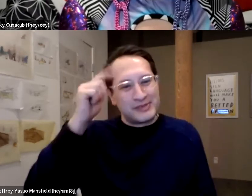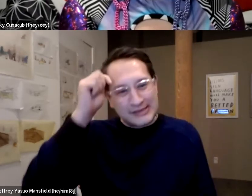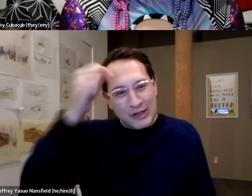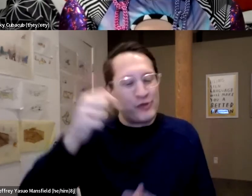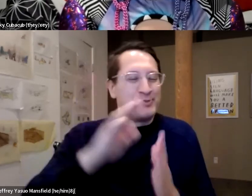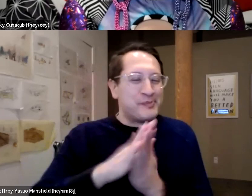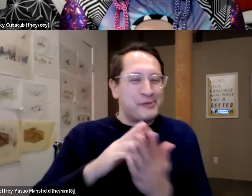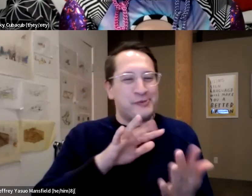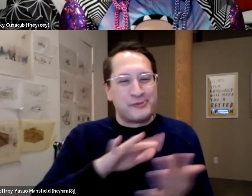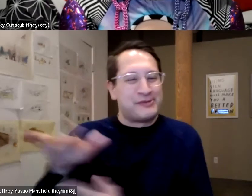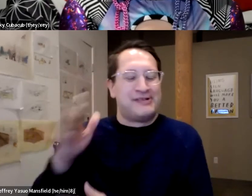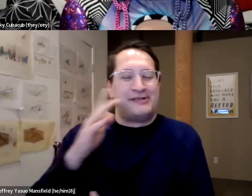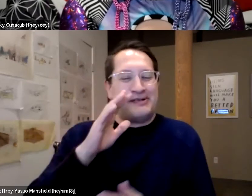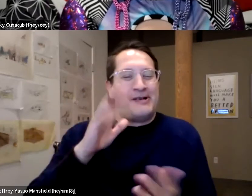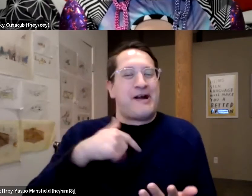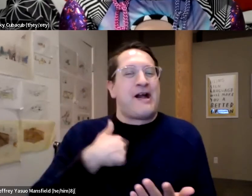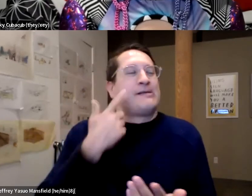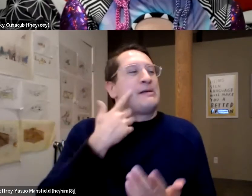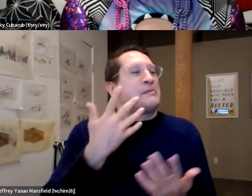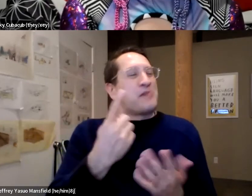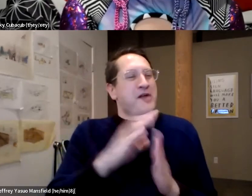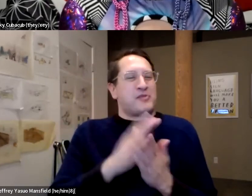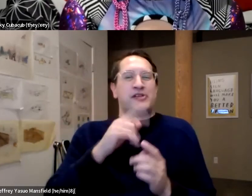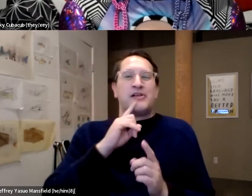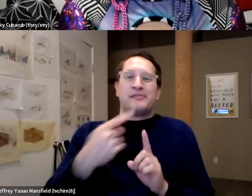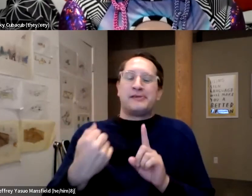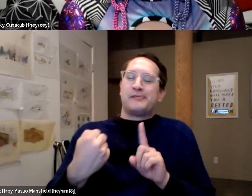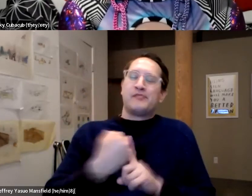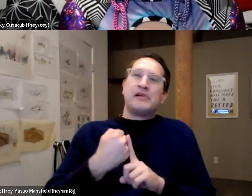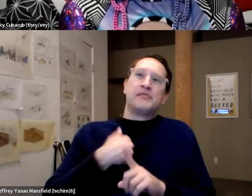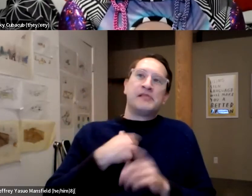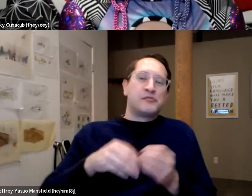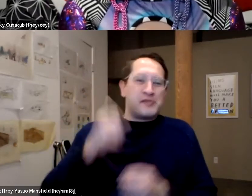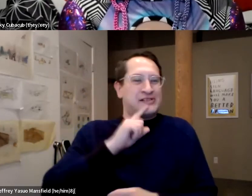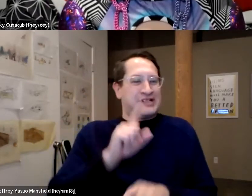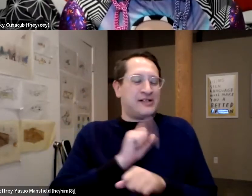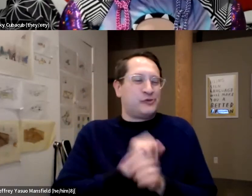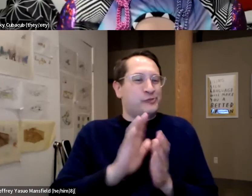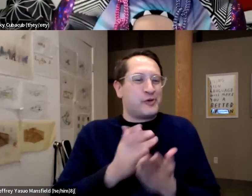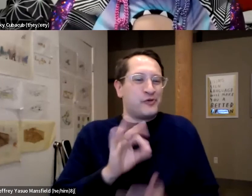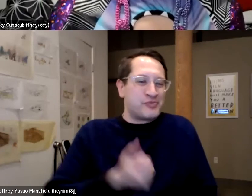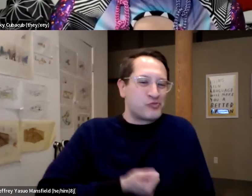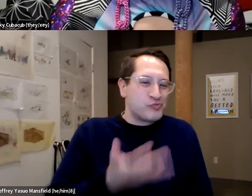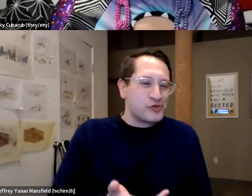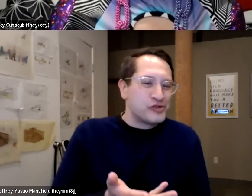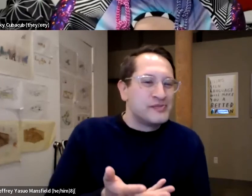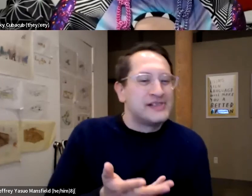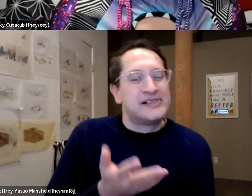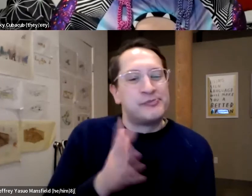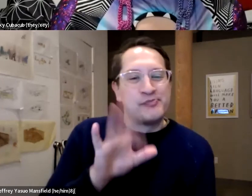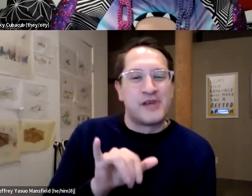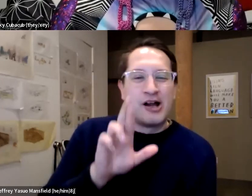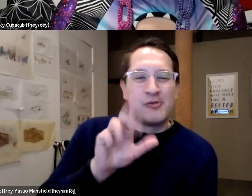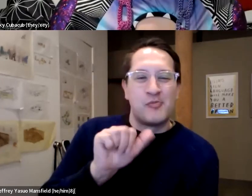often read so much of theory and philosophy books, and I think one book that really has had an impact on me greatly is the Book